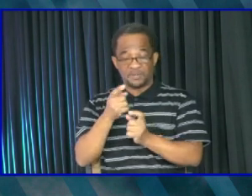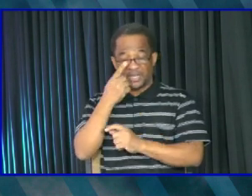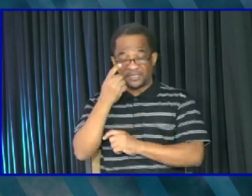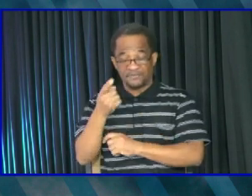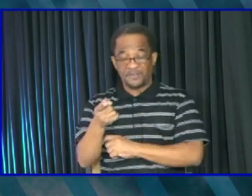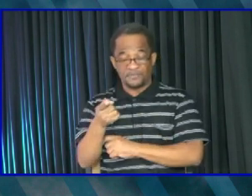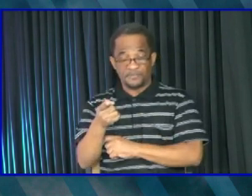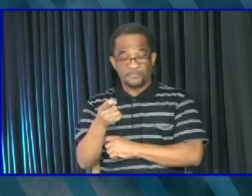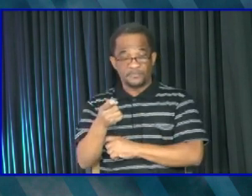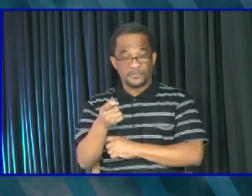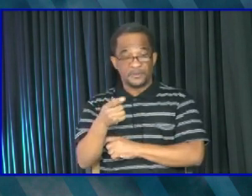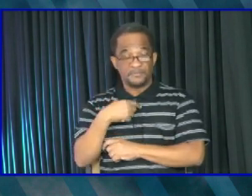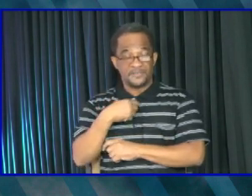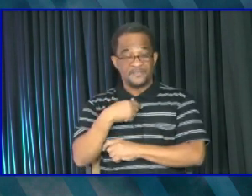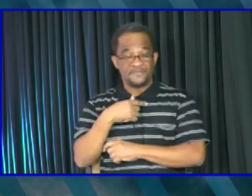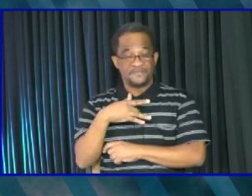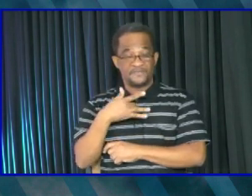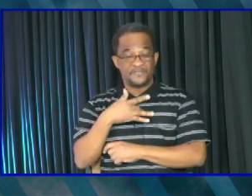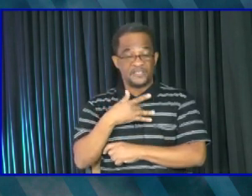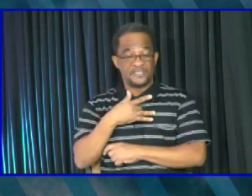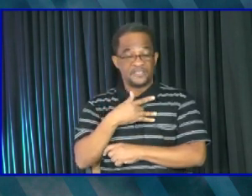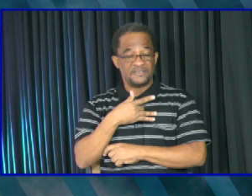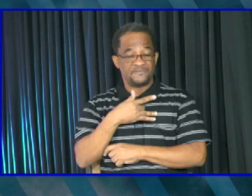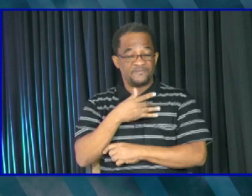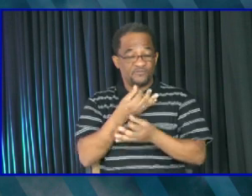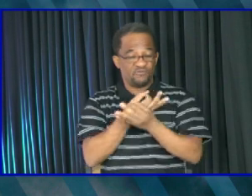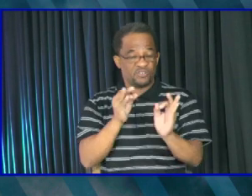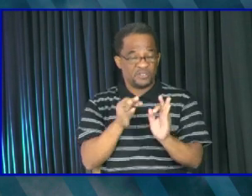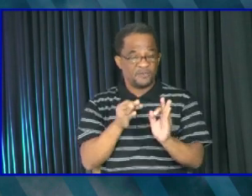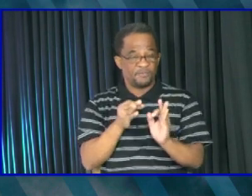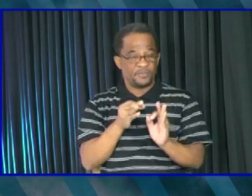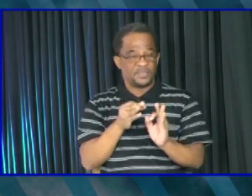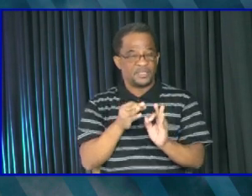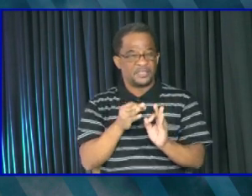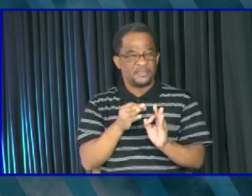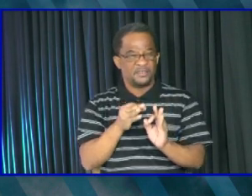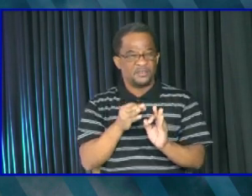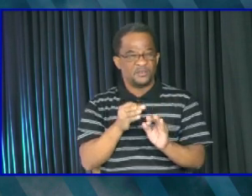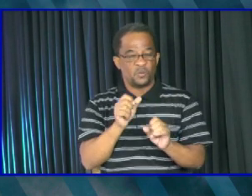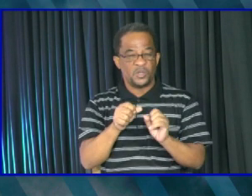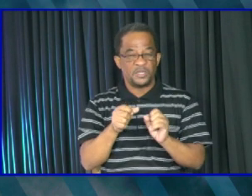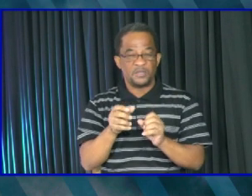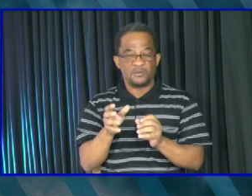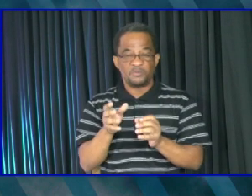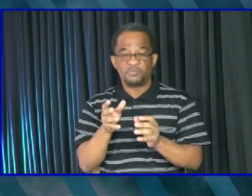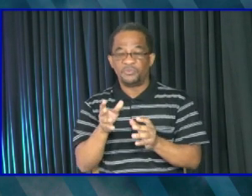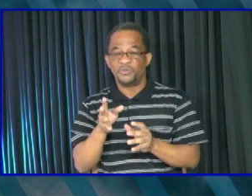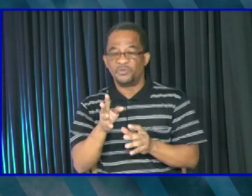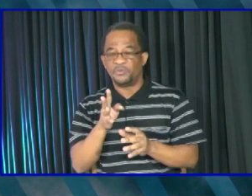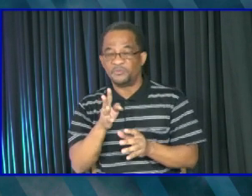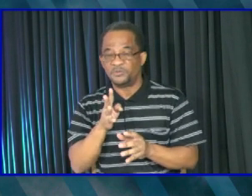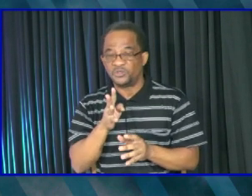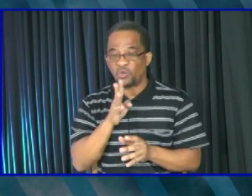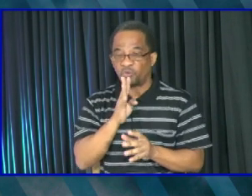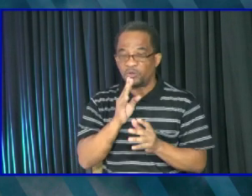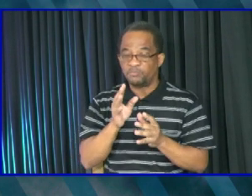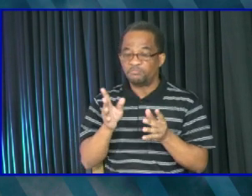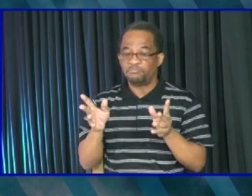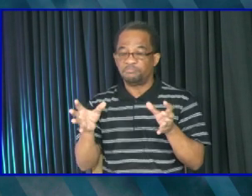unto them. And when he had scourged Jesus, he delivered him to be